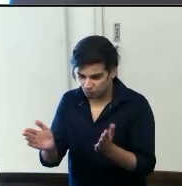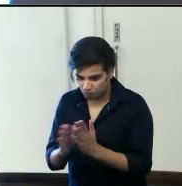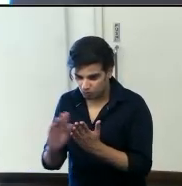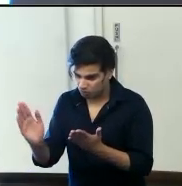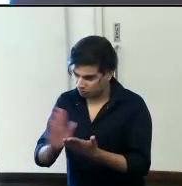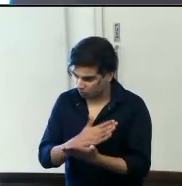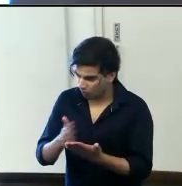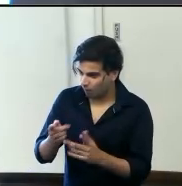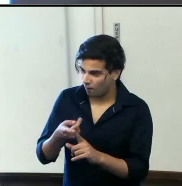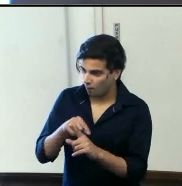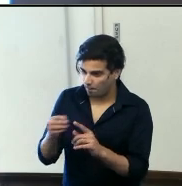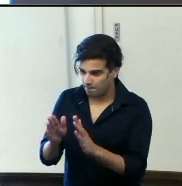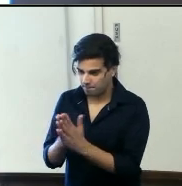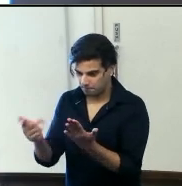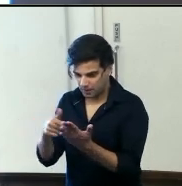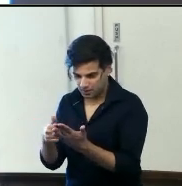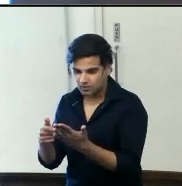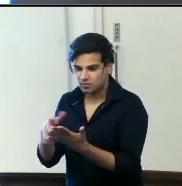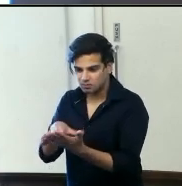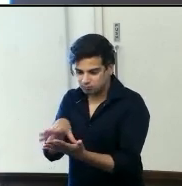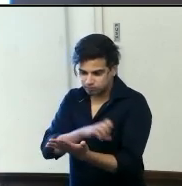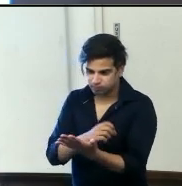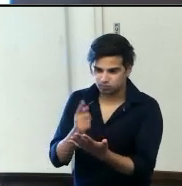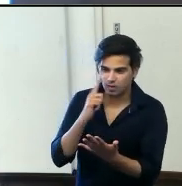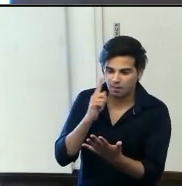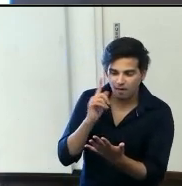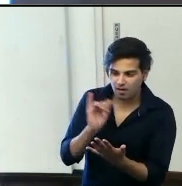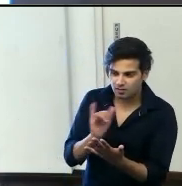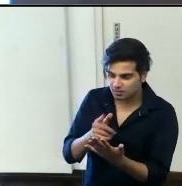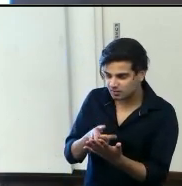the page the words